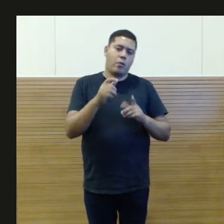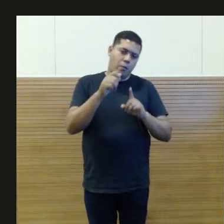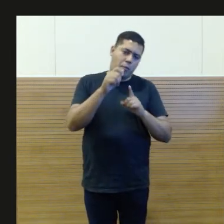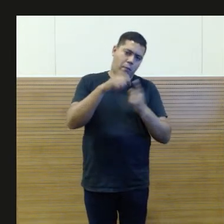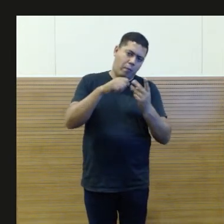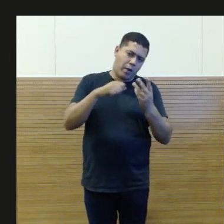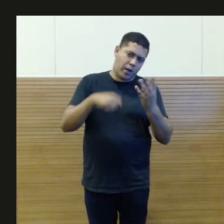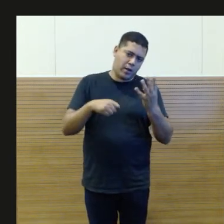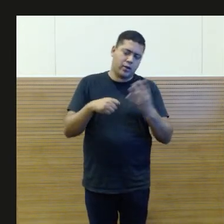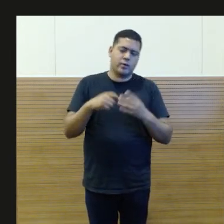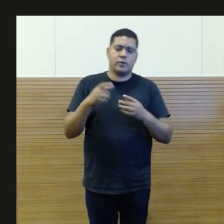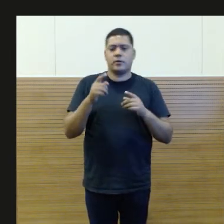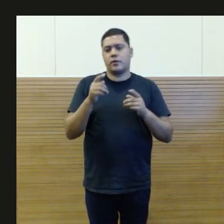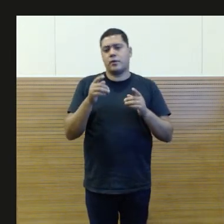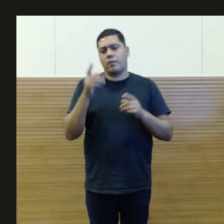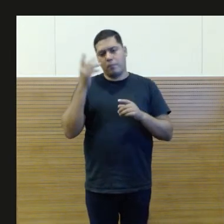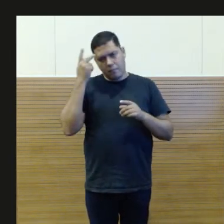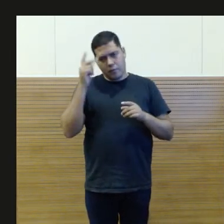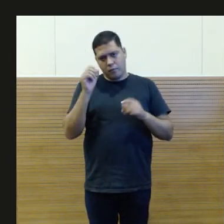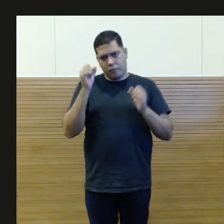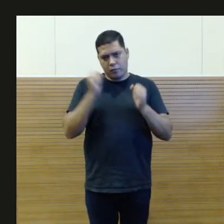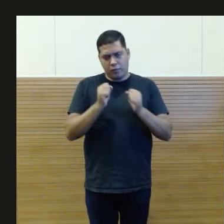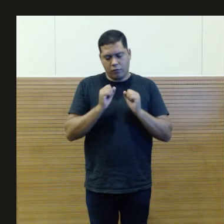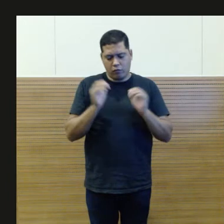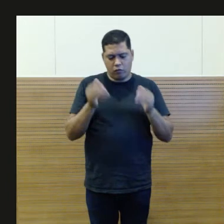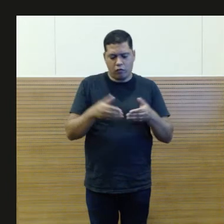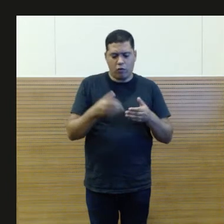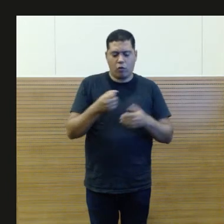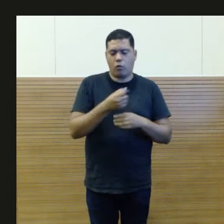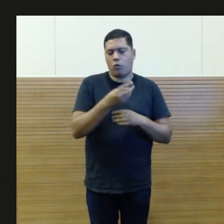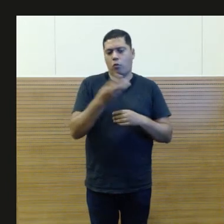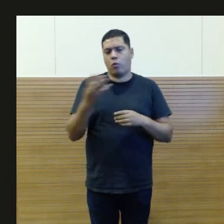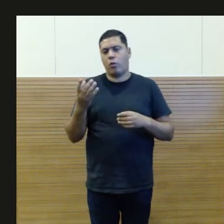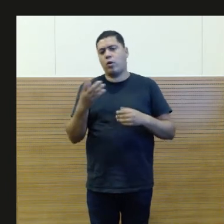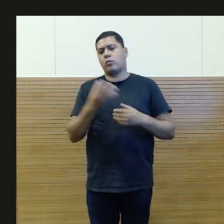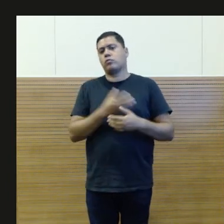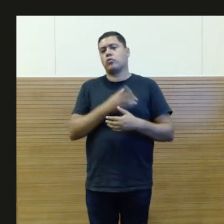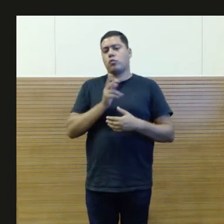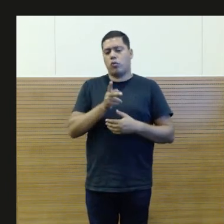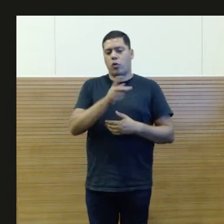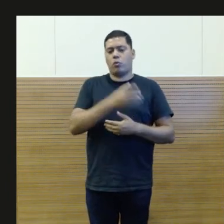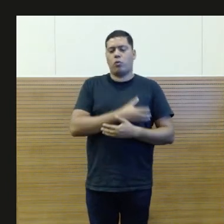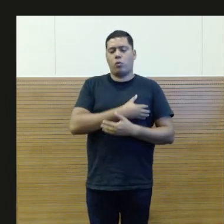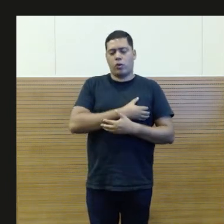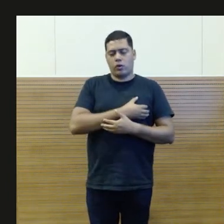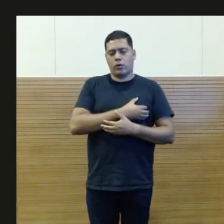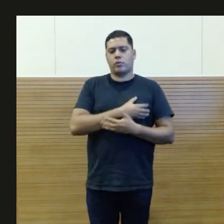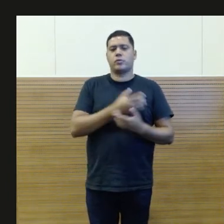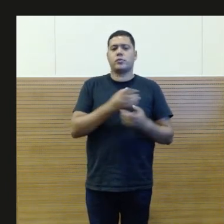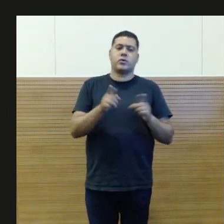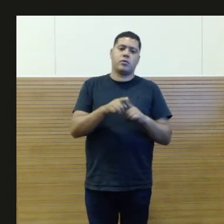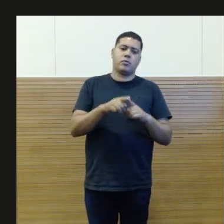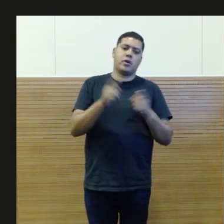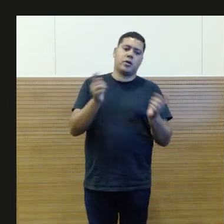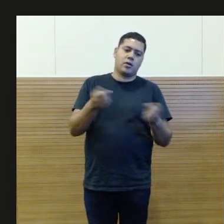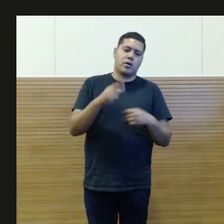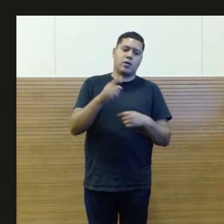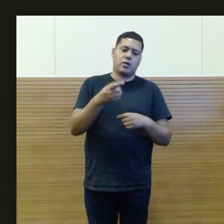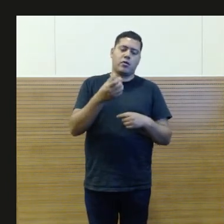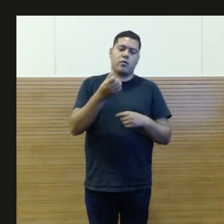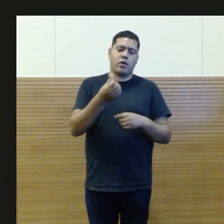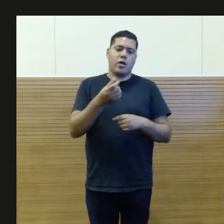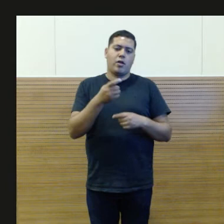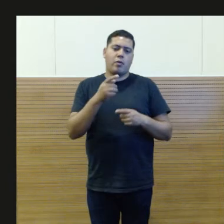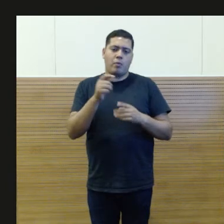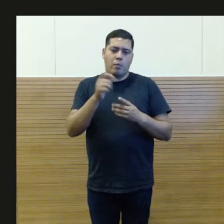bring the recommendations to the school environment. So how the teachers can work in this theme,